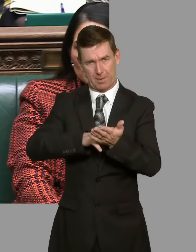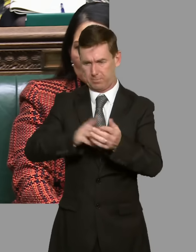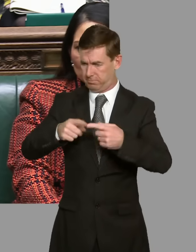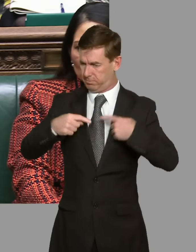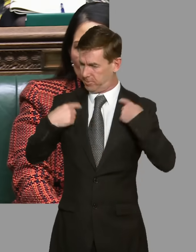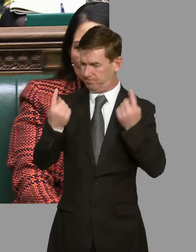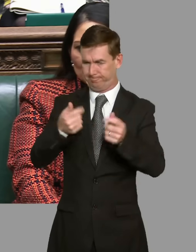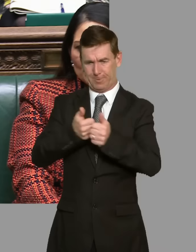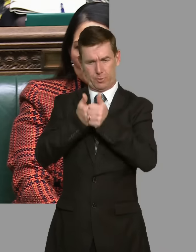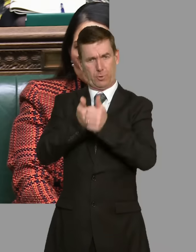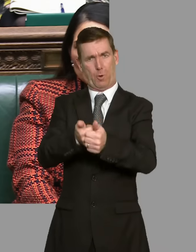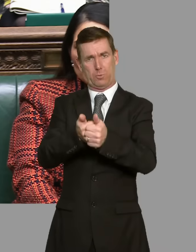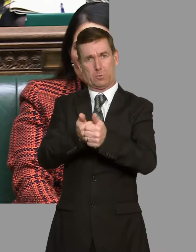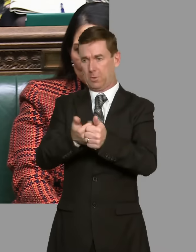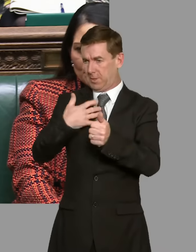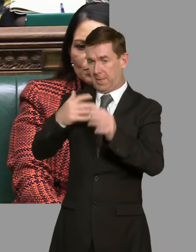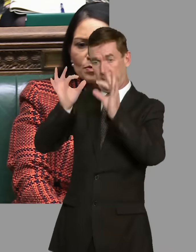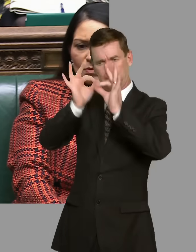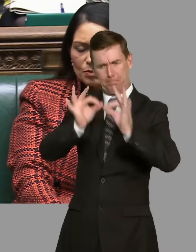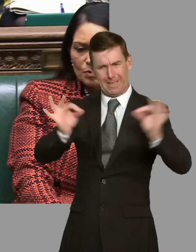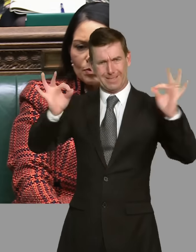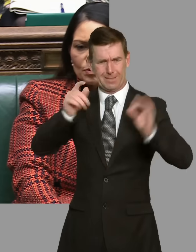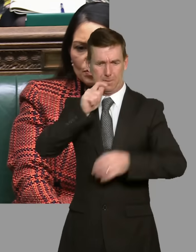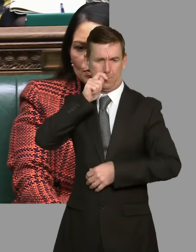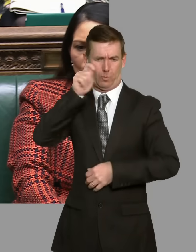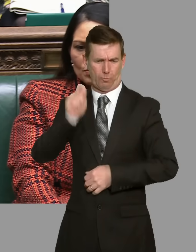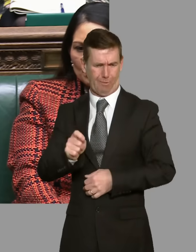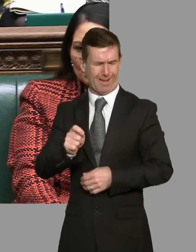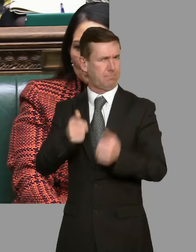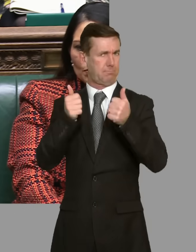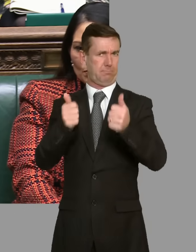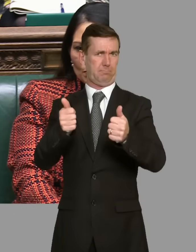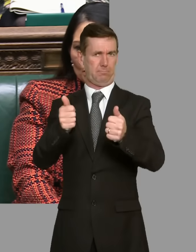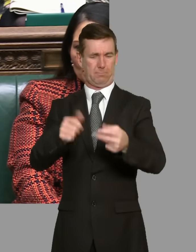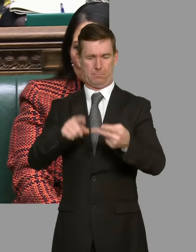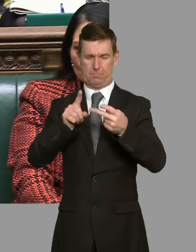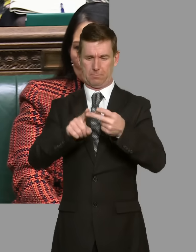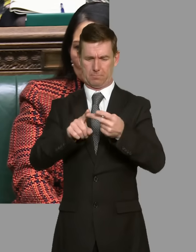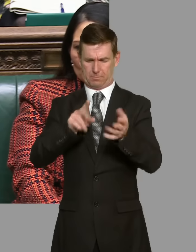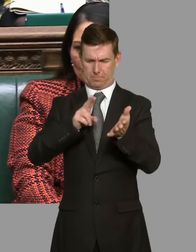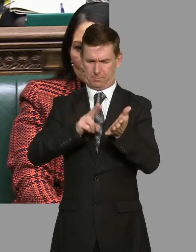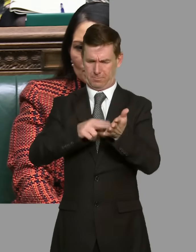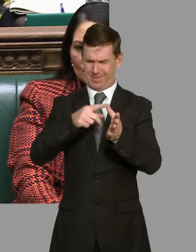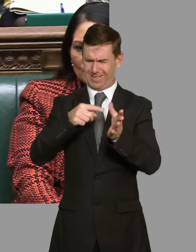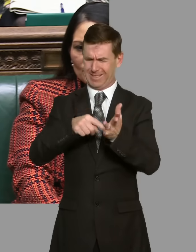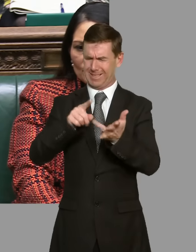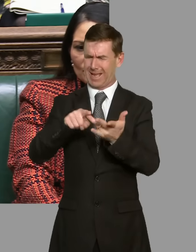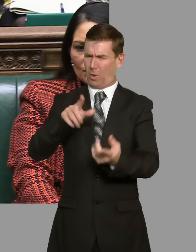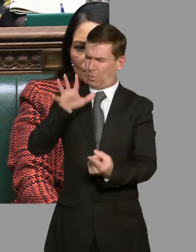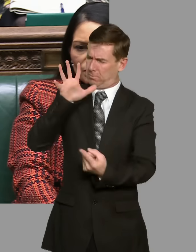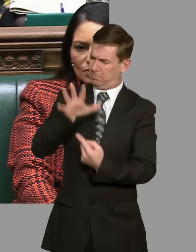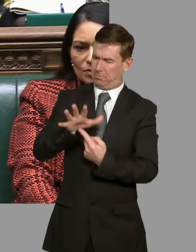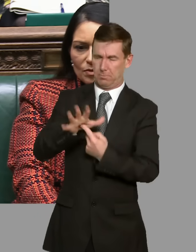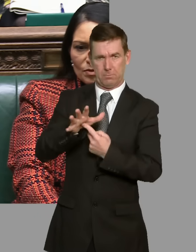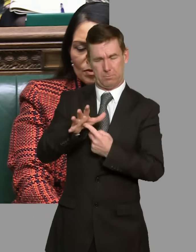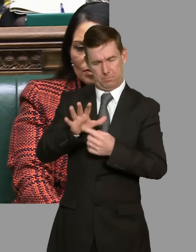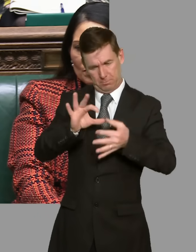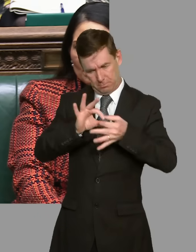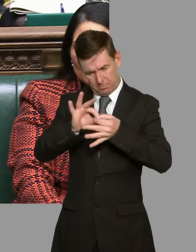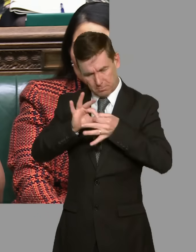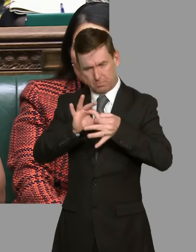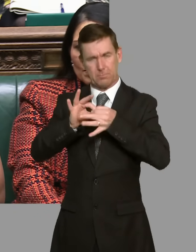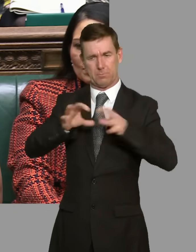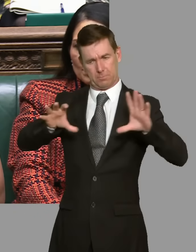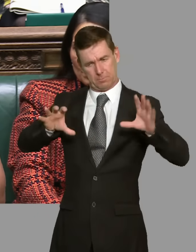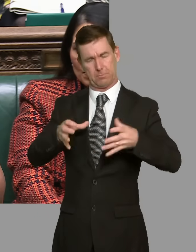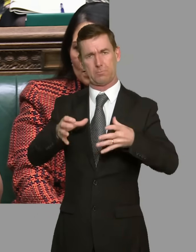with him to ensure NATO remains the bedrock of our security. But we cannot write a blank cheque